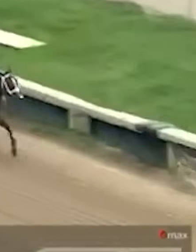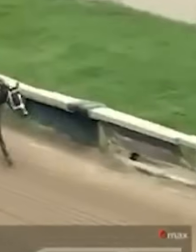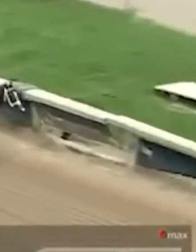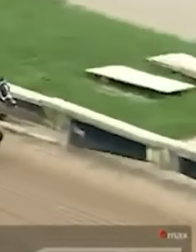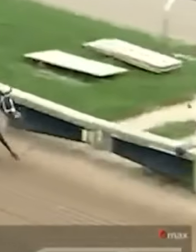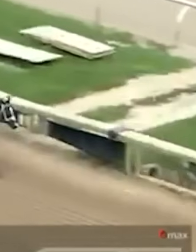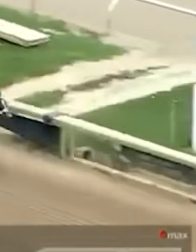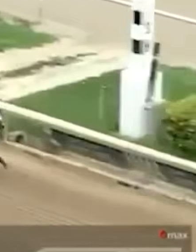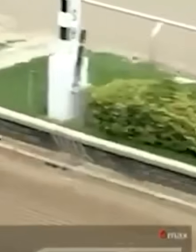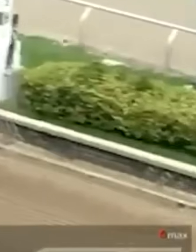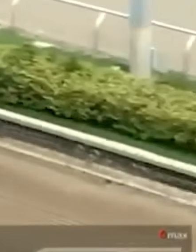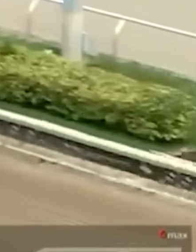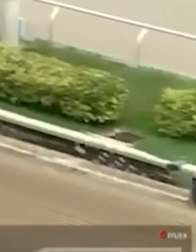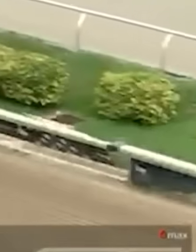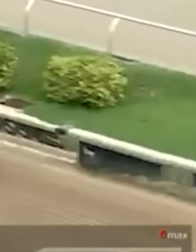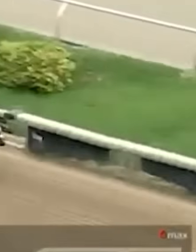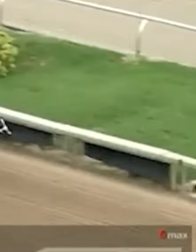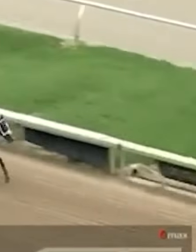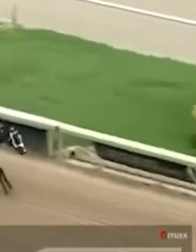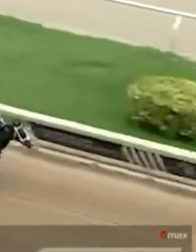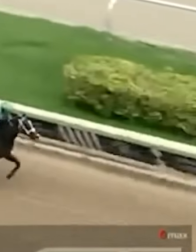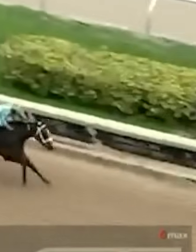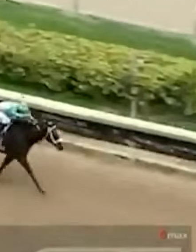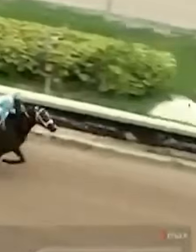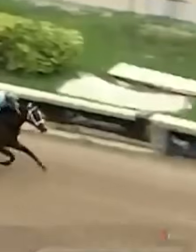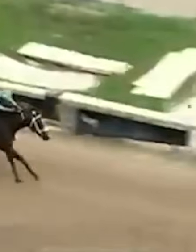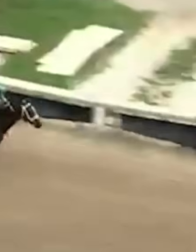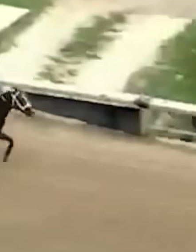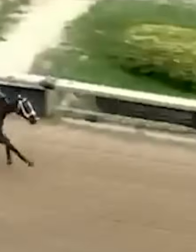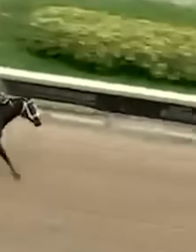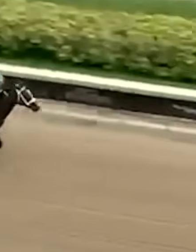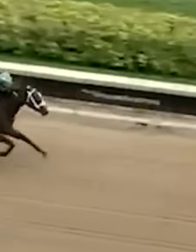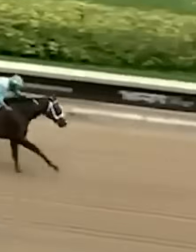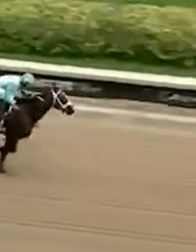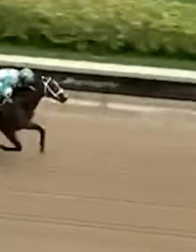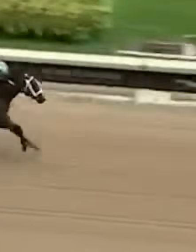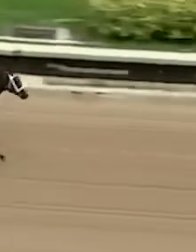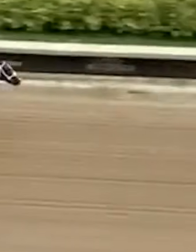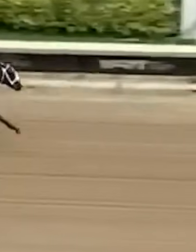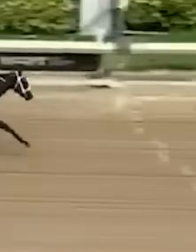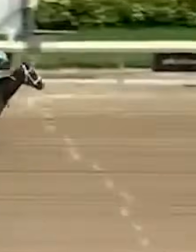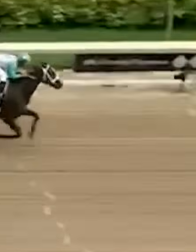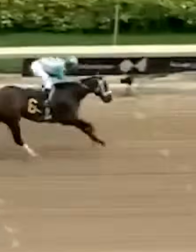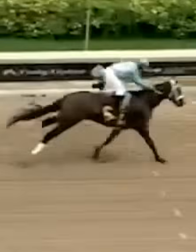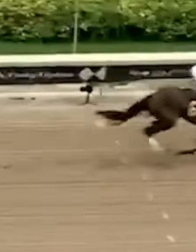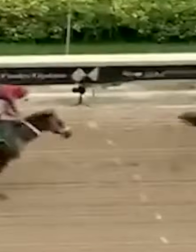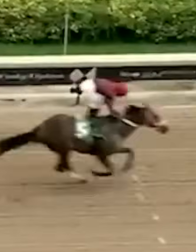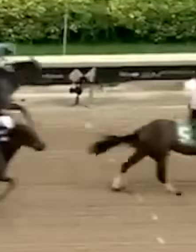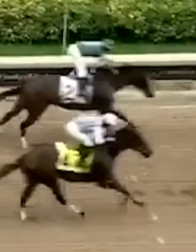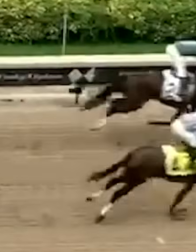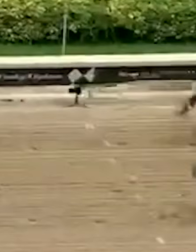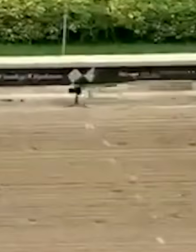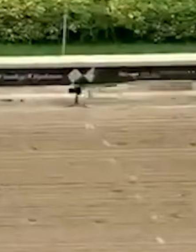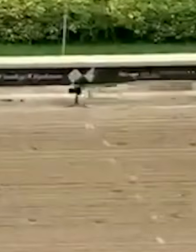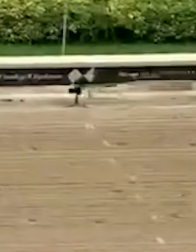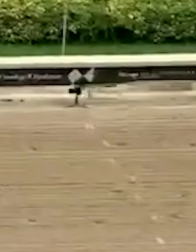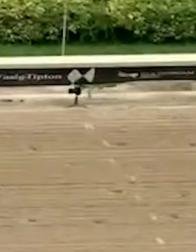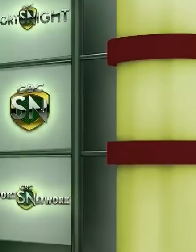WinBet Only, but Drama's doing enough, and Drama will win it at odds on by 2.5. 2 for Raylou Gutierrez and Safi.